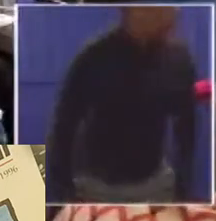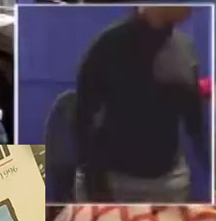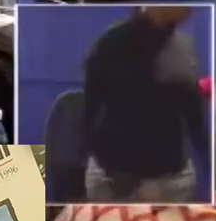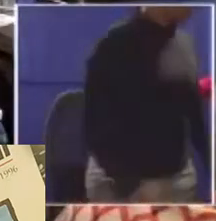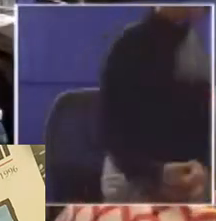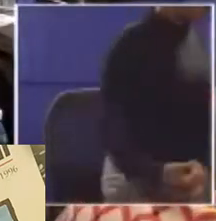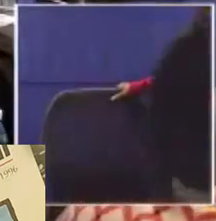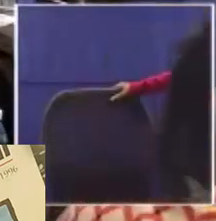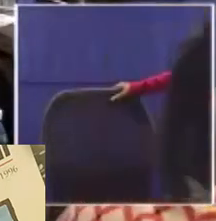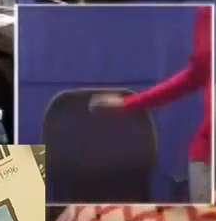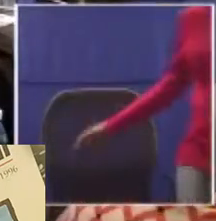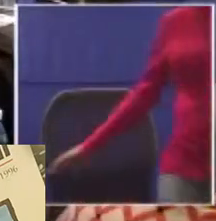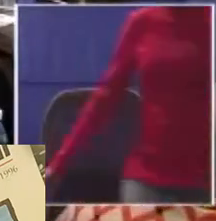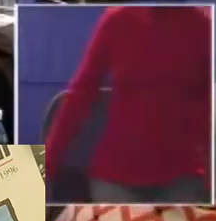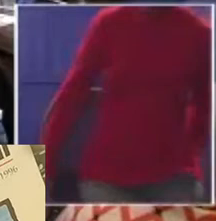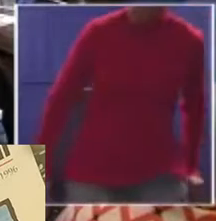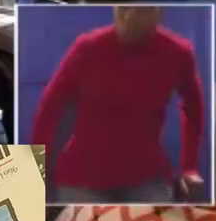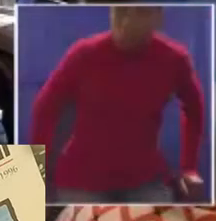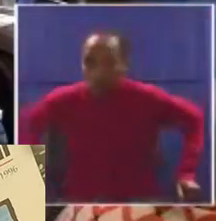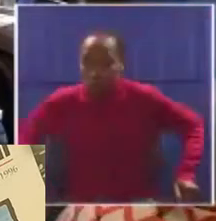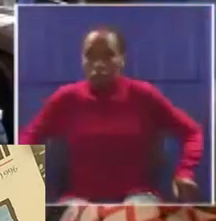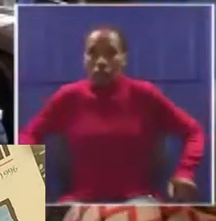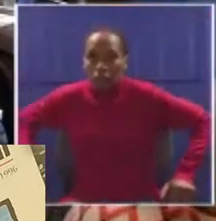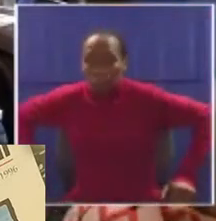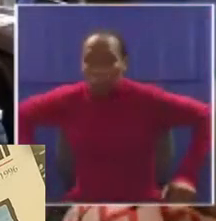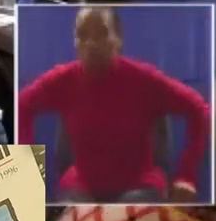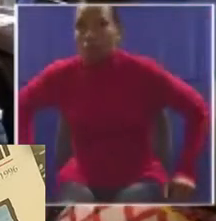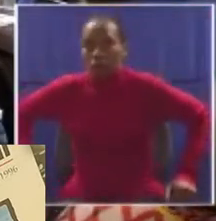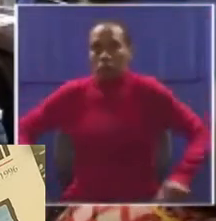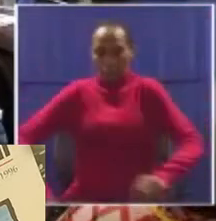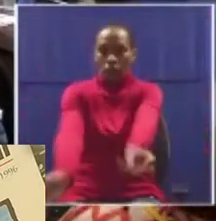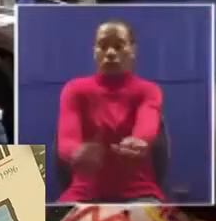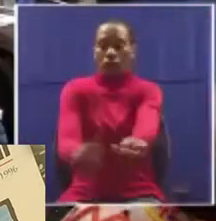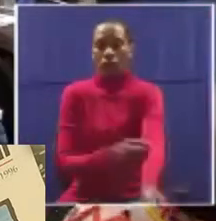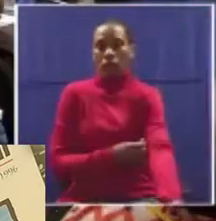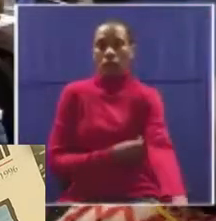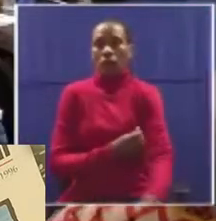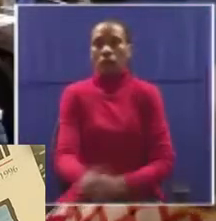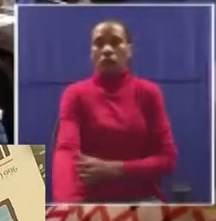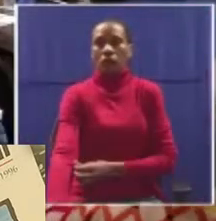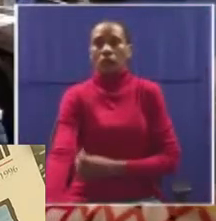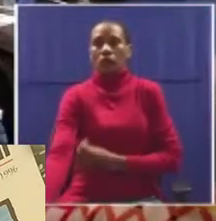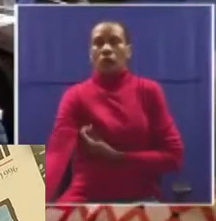thank you honorable member the next week is The Honorable Alexander